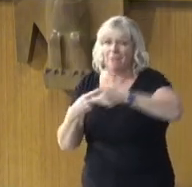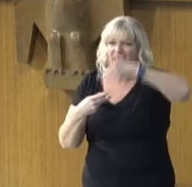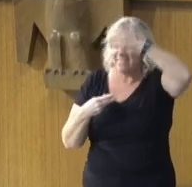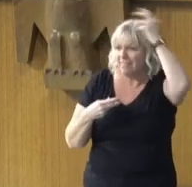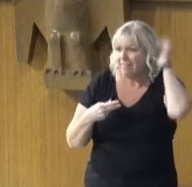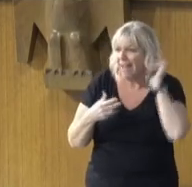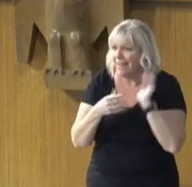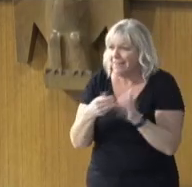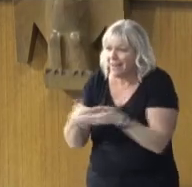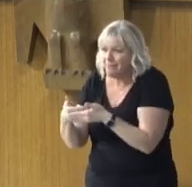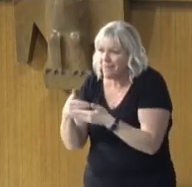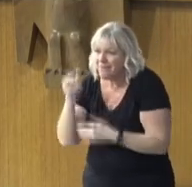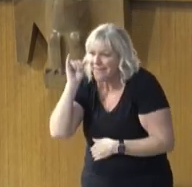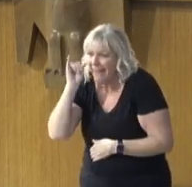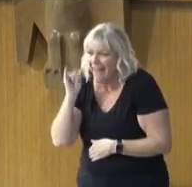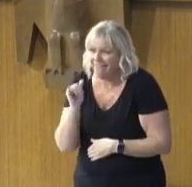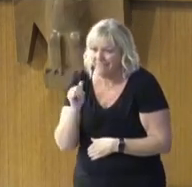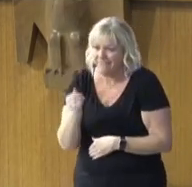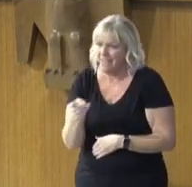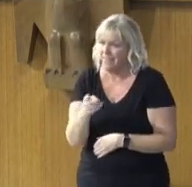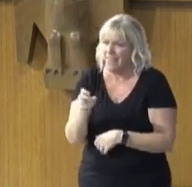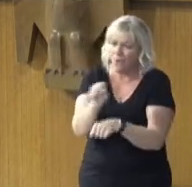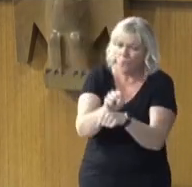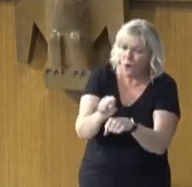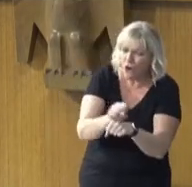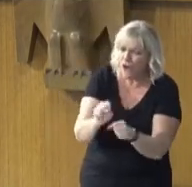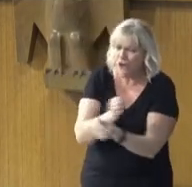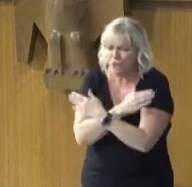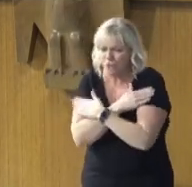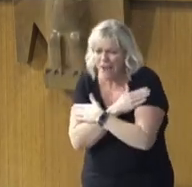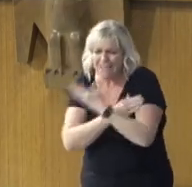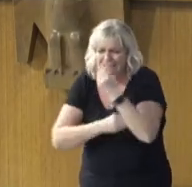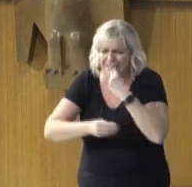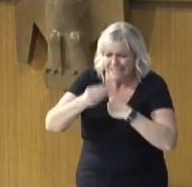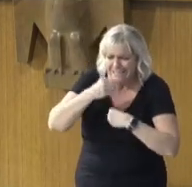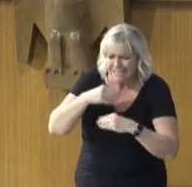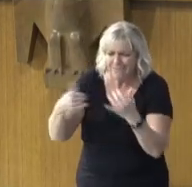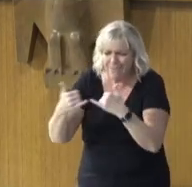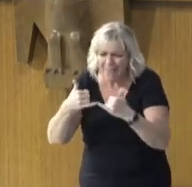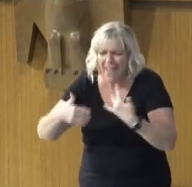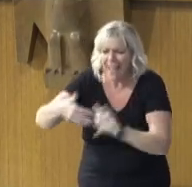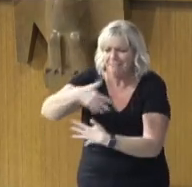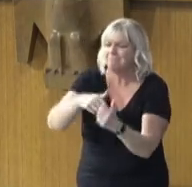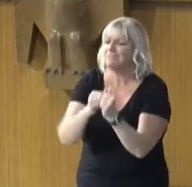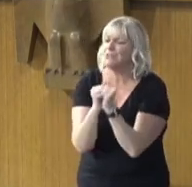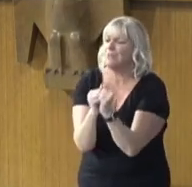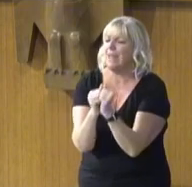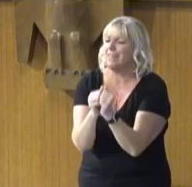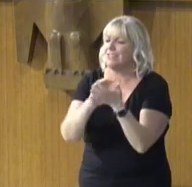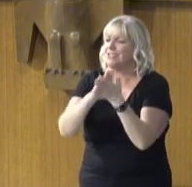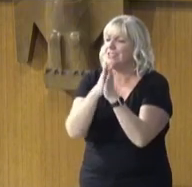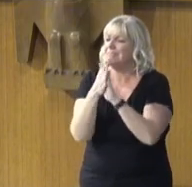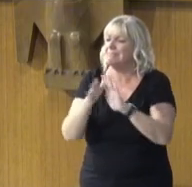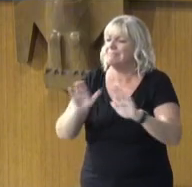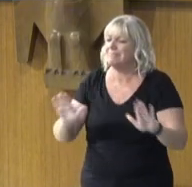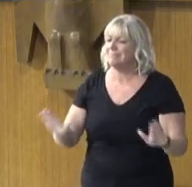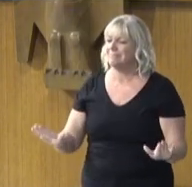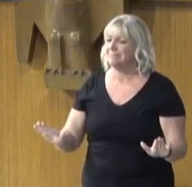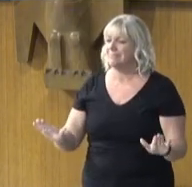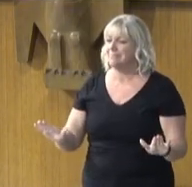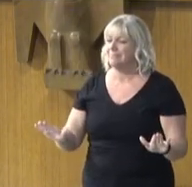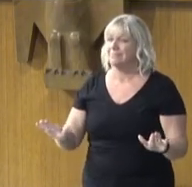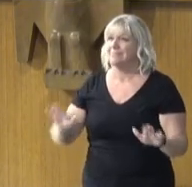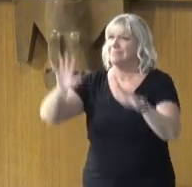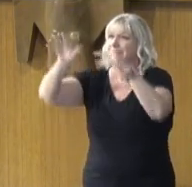calf. They work and they rest and they play together. And all is well from the skies